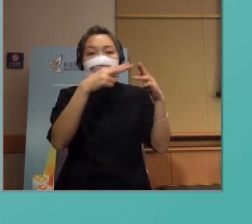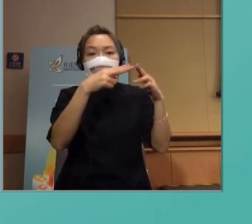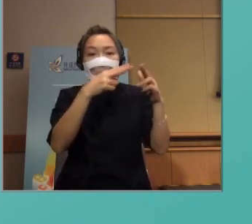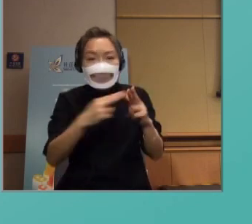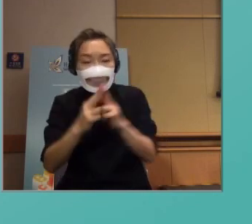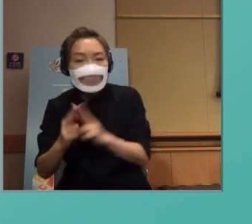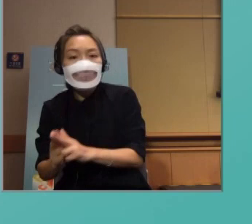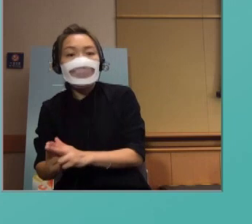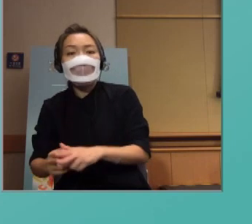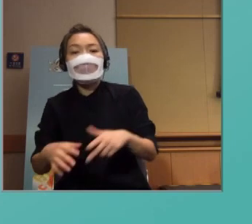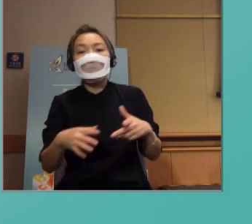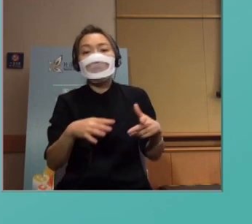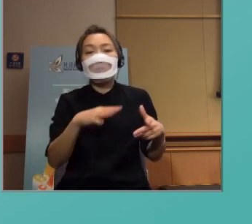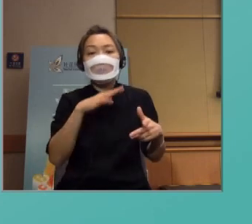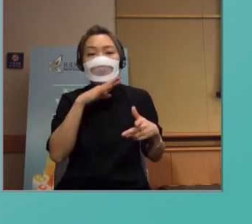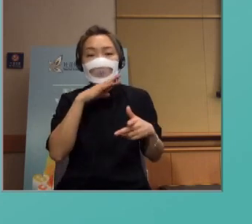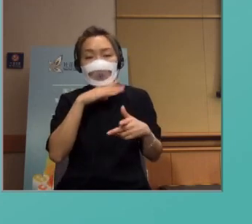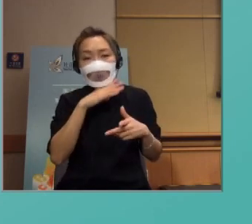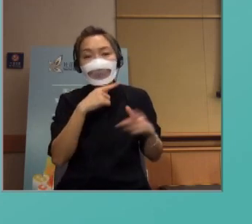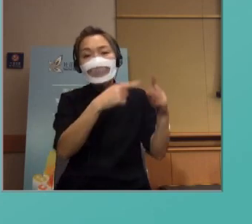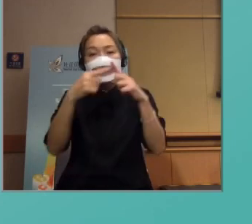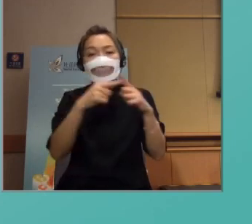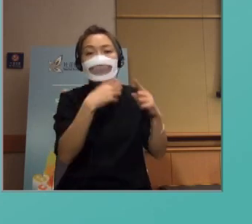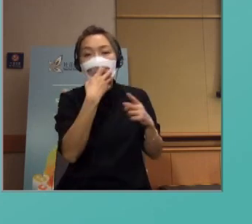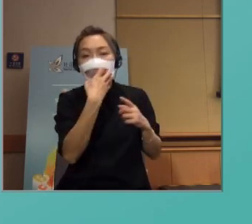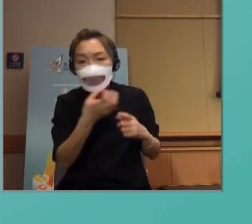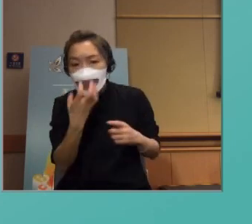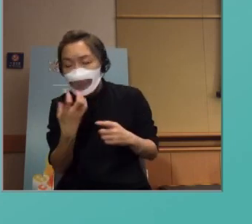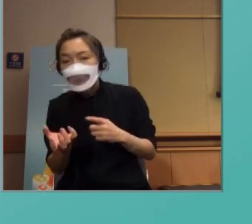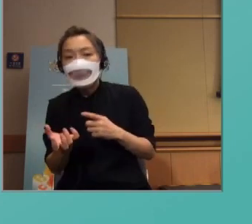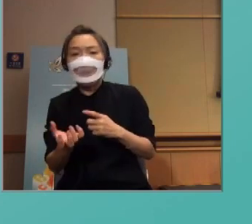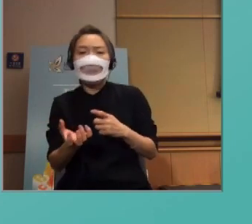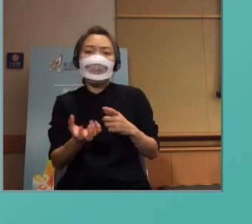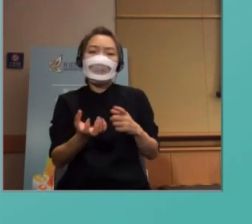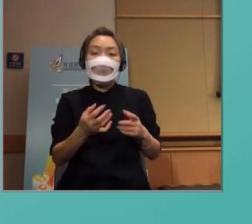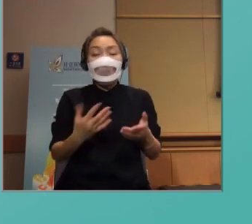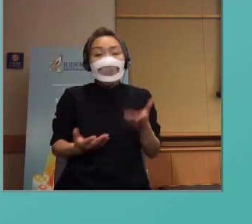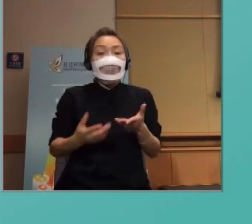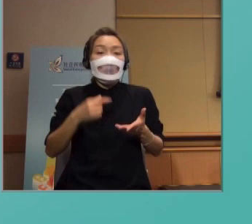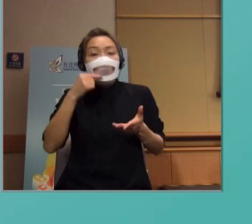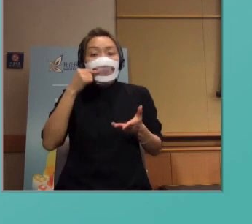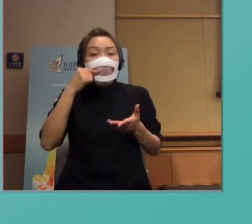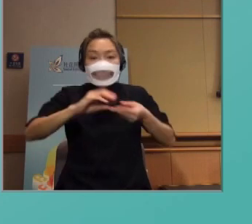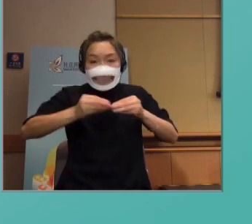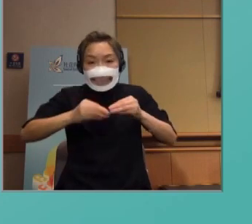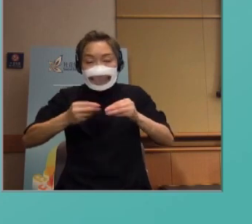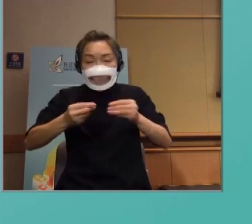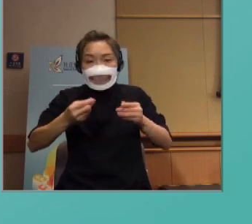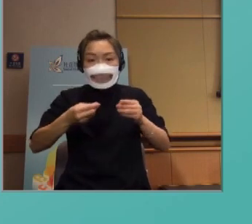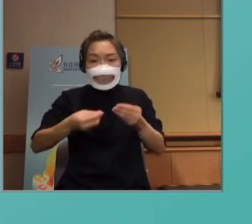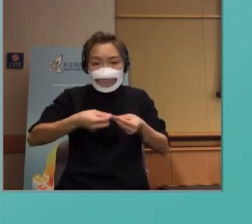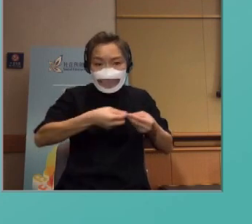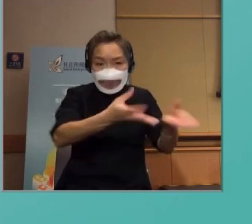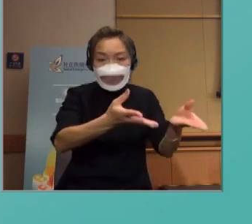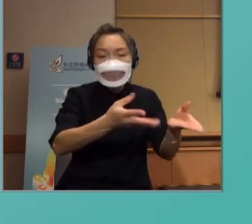money were in the NFTs market. So perhaps if I could put it that way, we are down at that